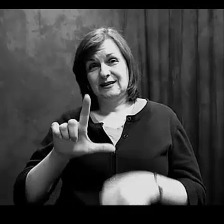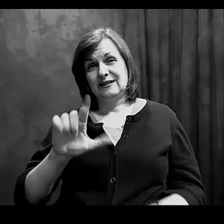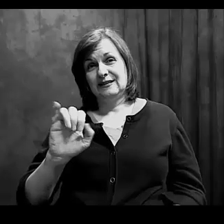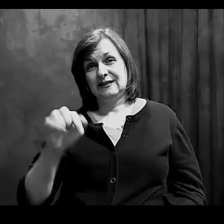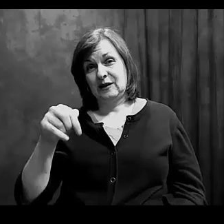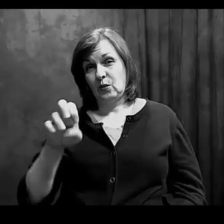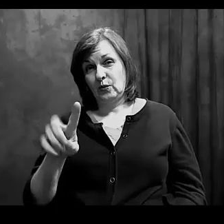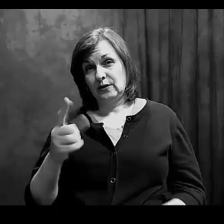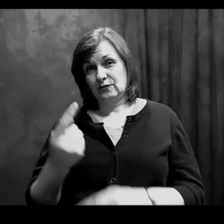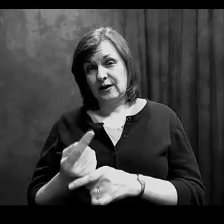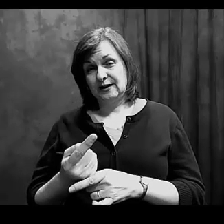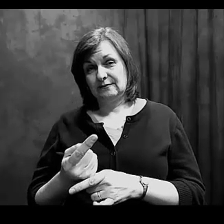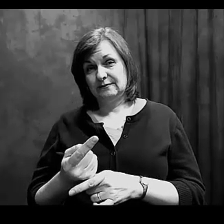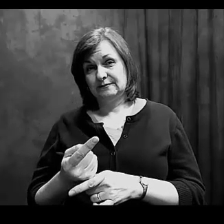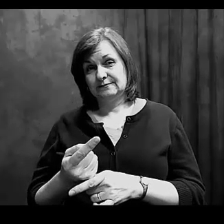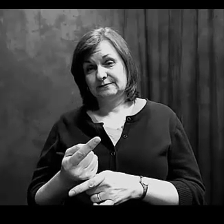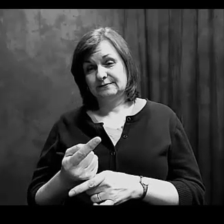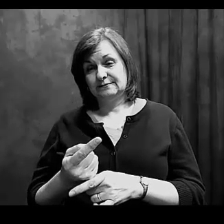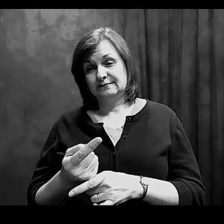liquid, right?